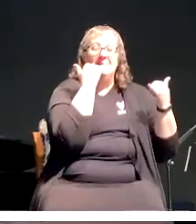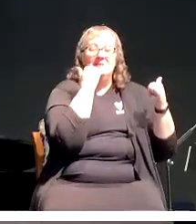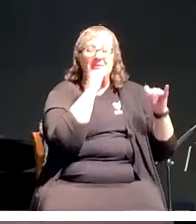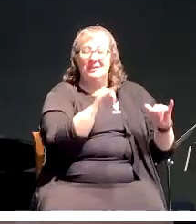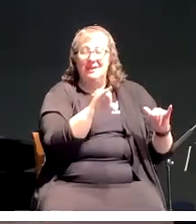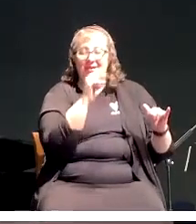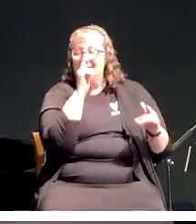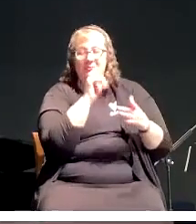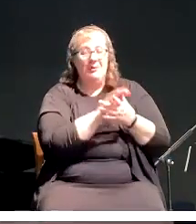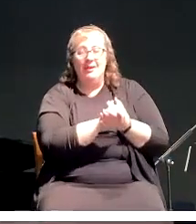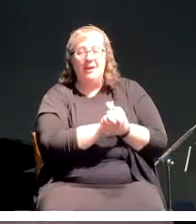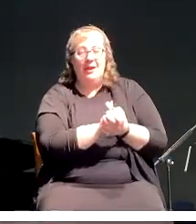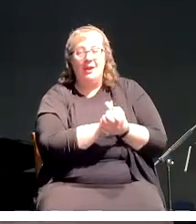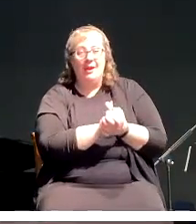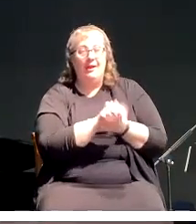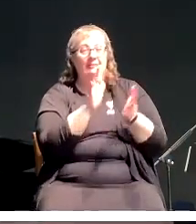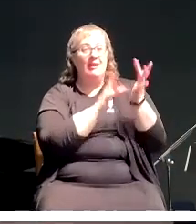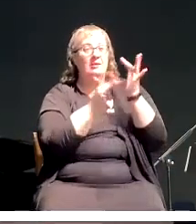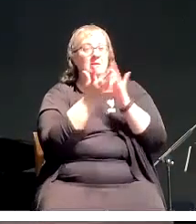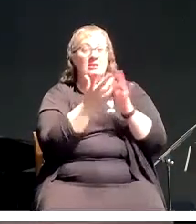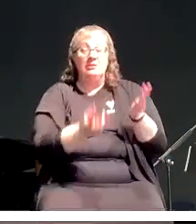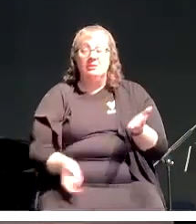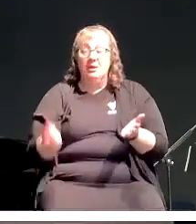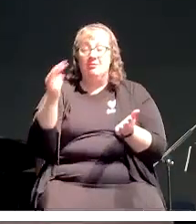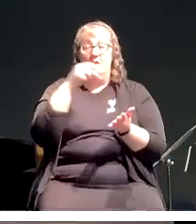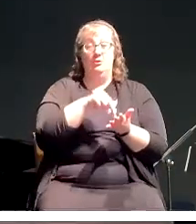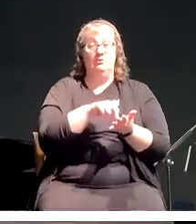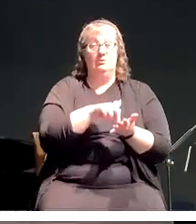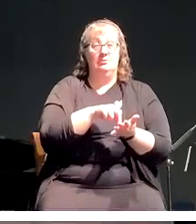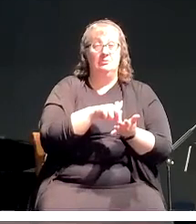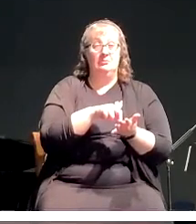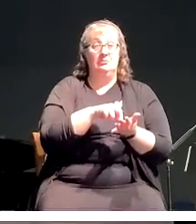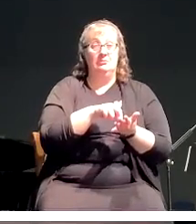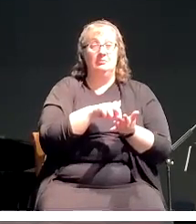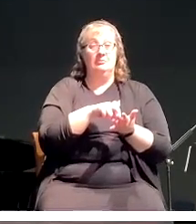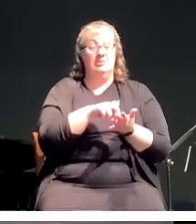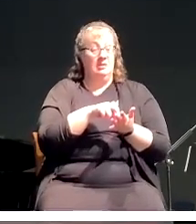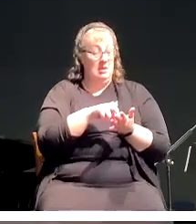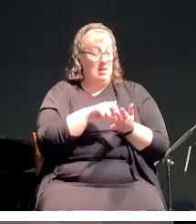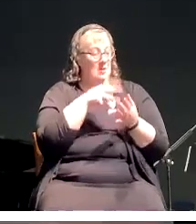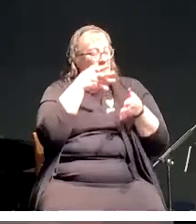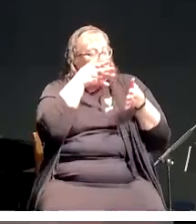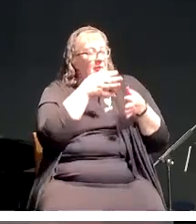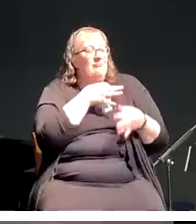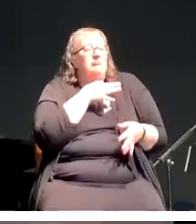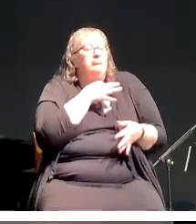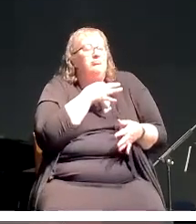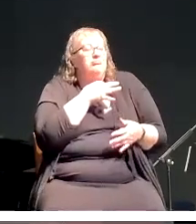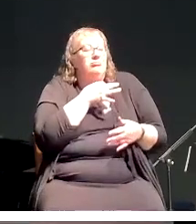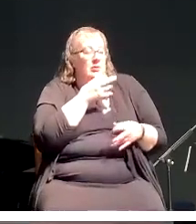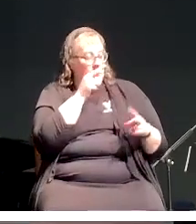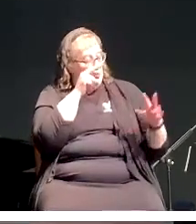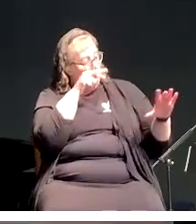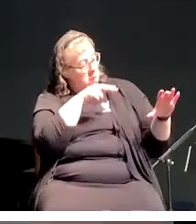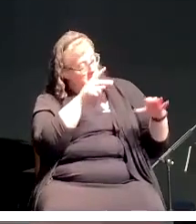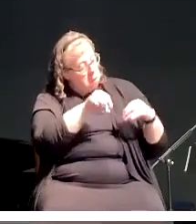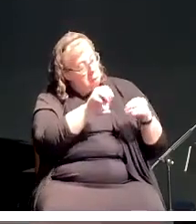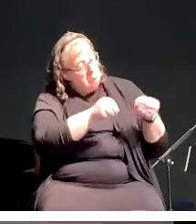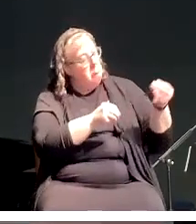not believe that Jesus had rose from the dead. It says that he was left wondering. So I imagine him looking at the